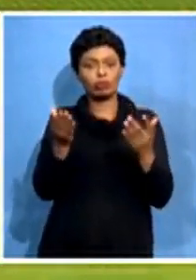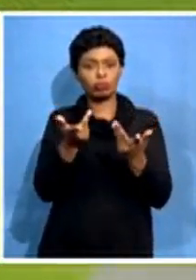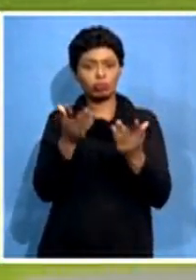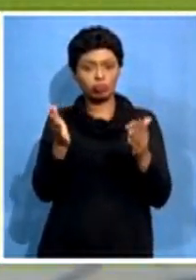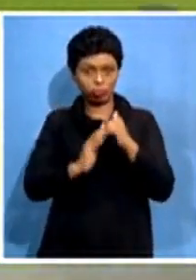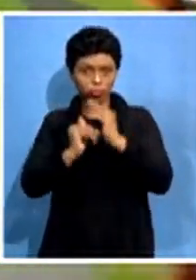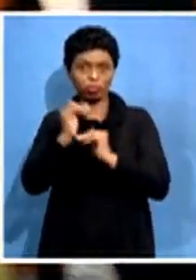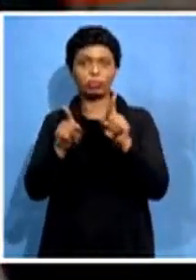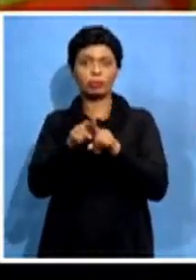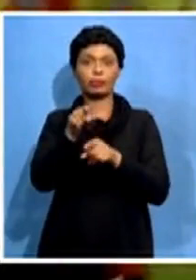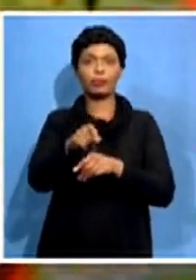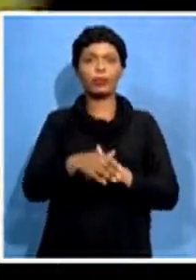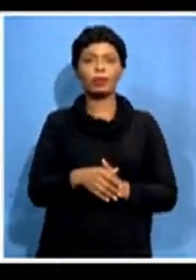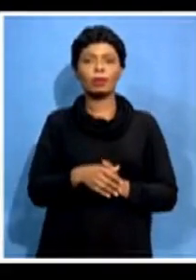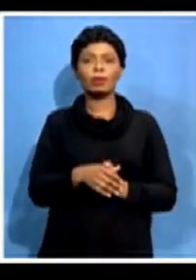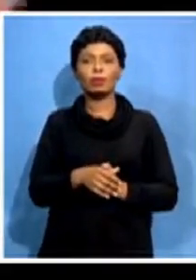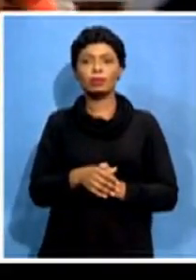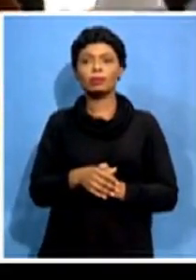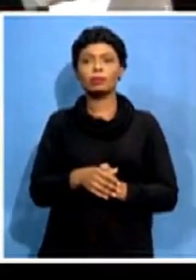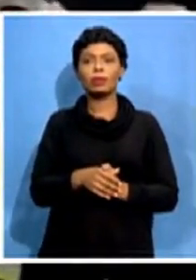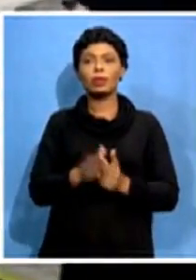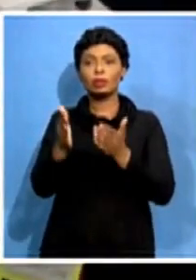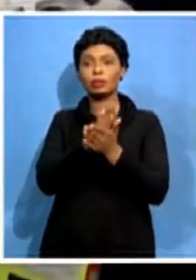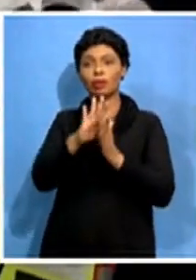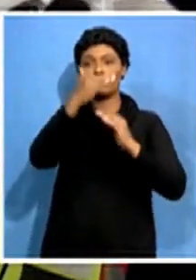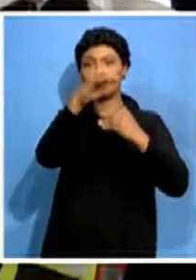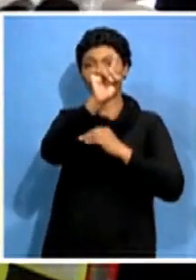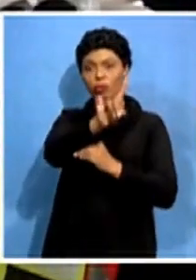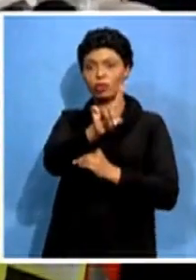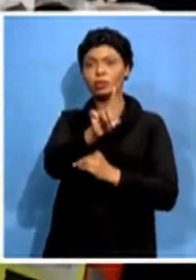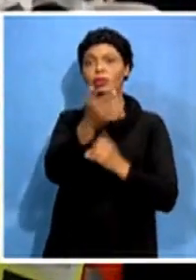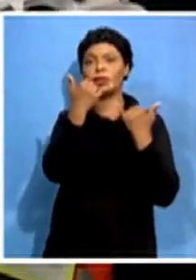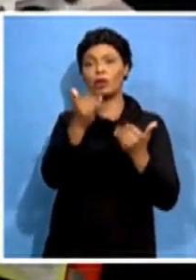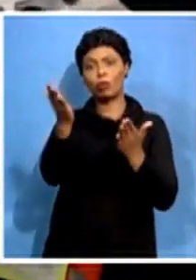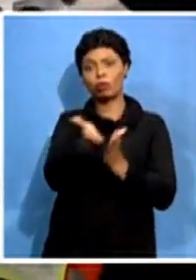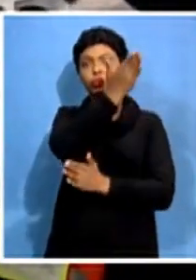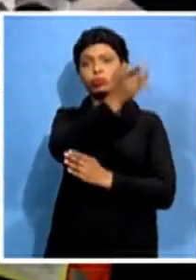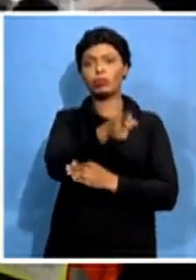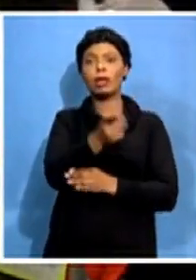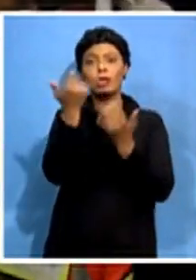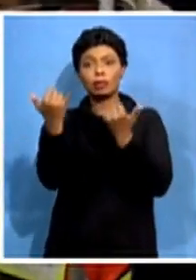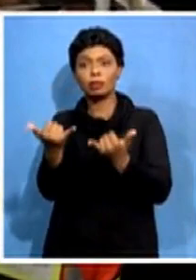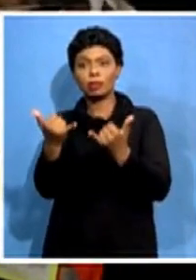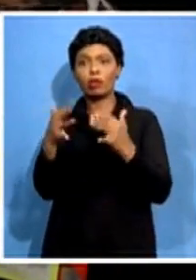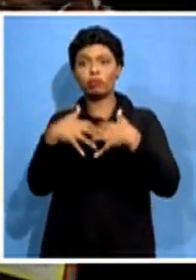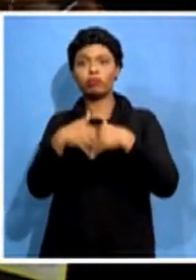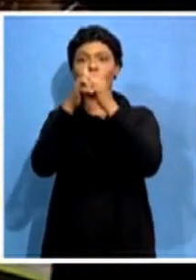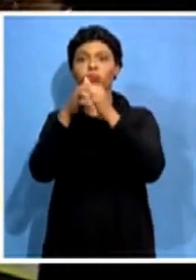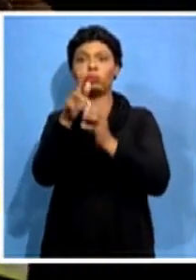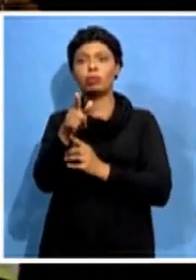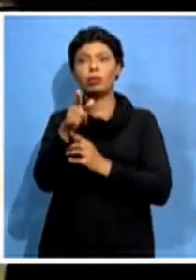accommodated in phase 1, and as a result of it, we had to open up what we call phase 1A, which is part of a future phase